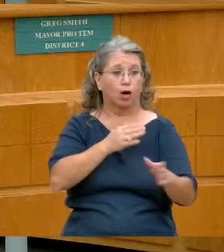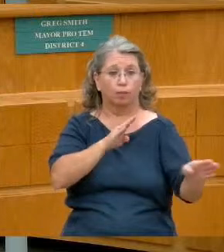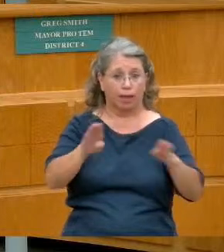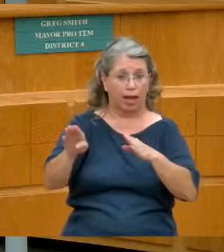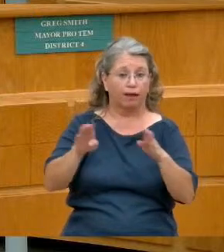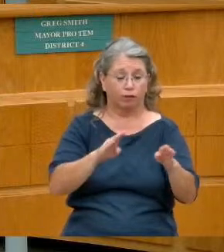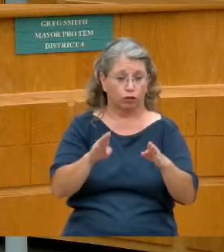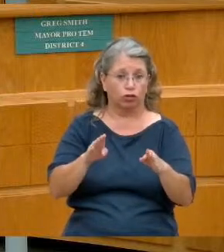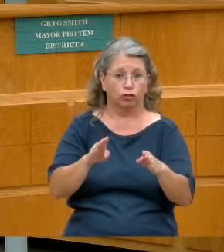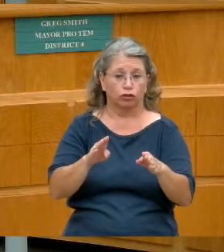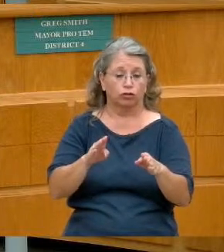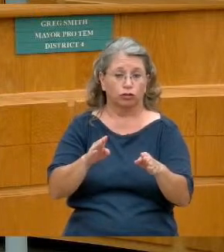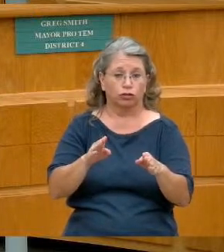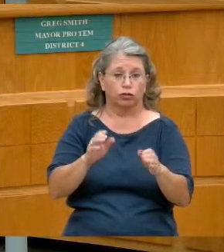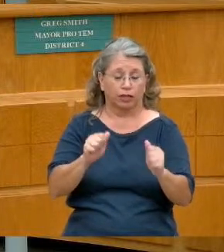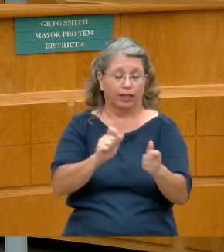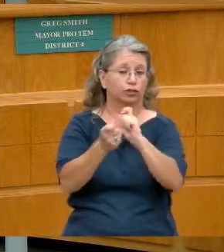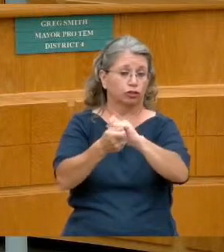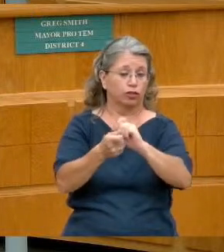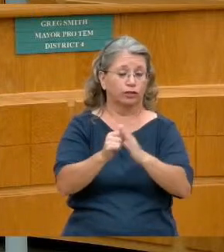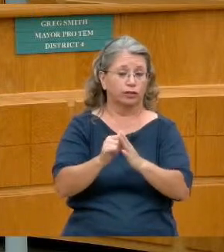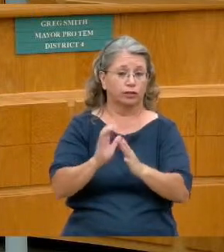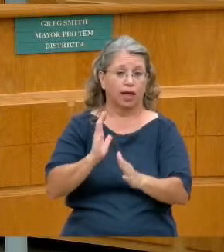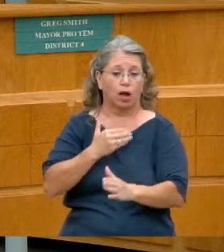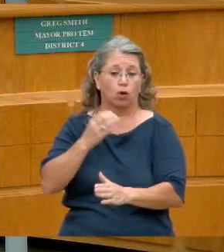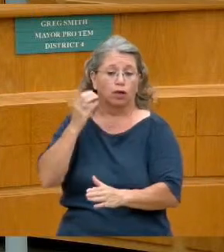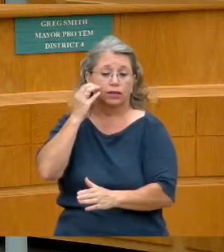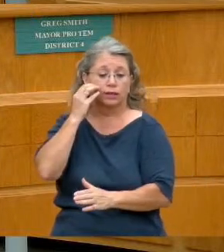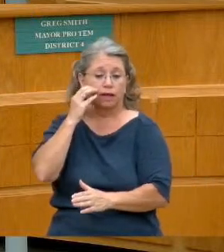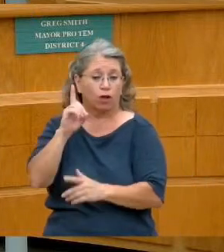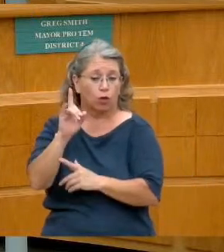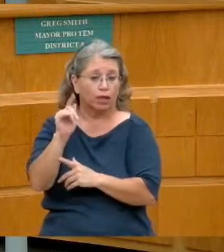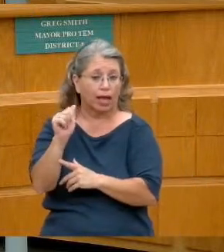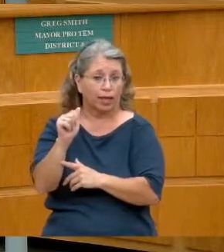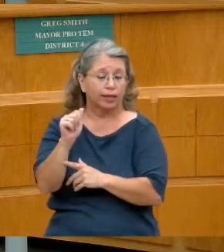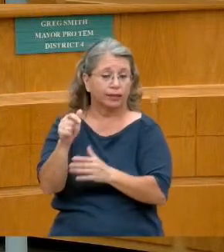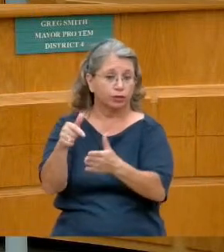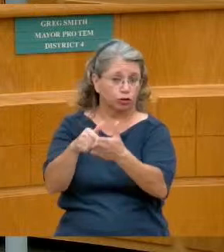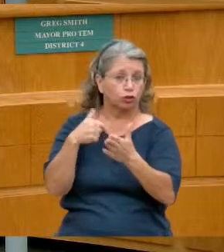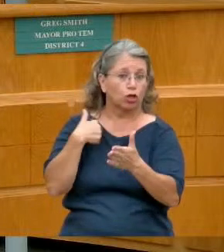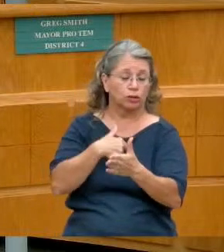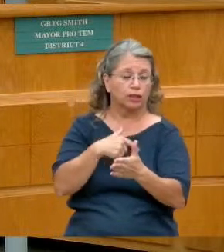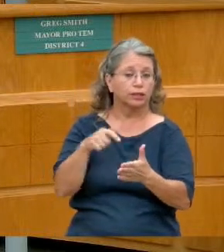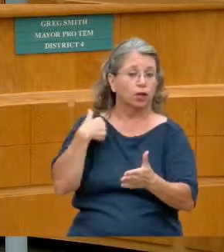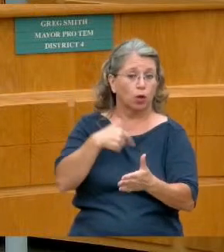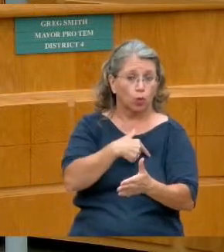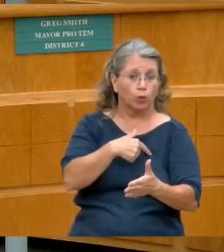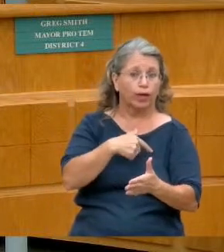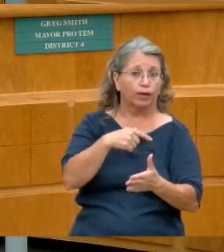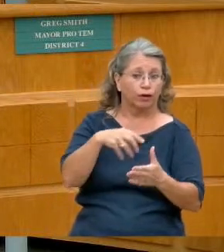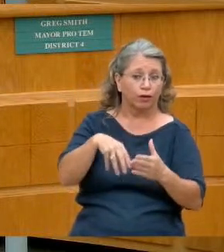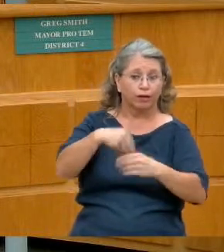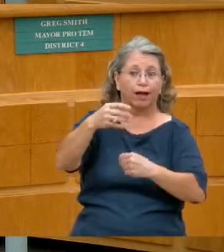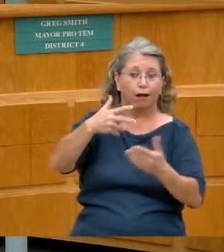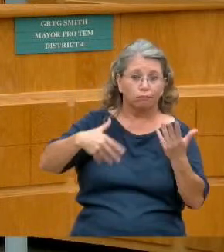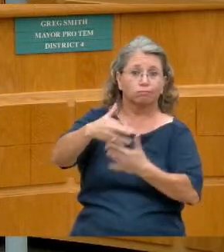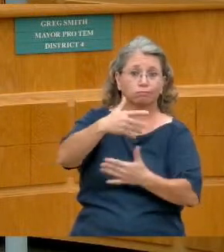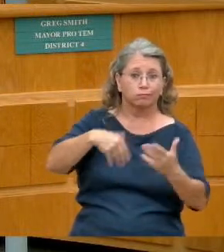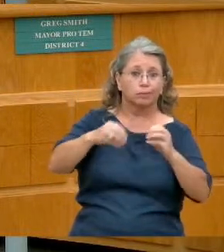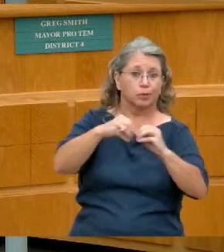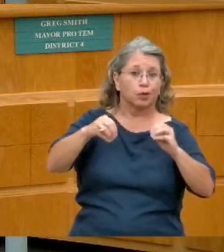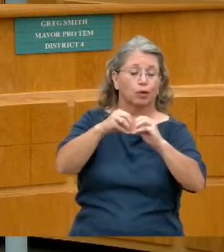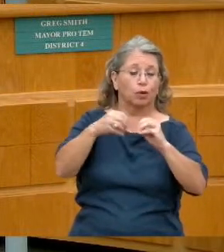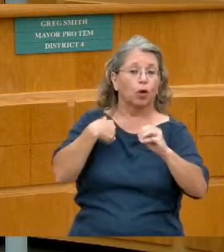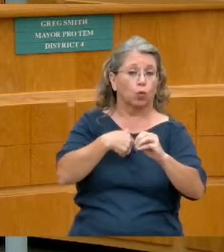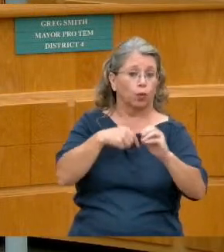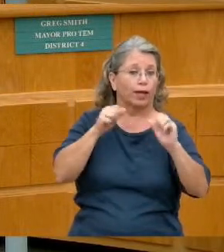The cell phone data shows us that we've been turning up the dial on that burner and it's getting hotter. We also have the ability to turn down